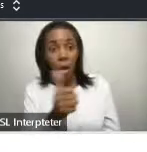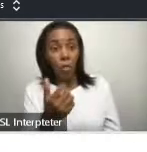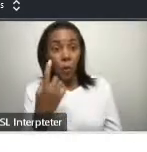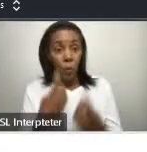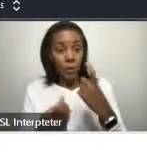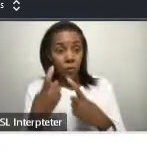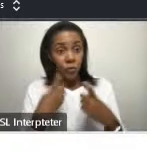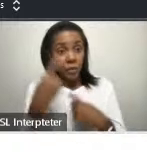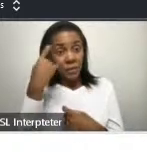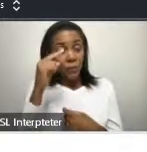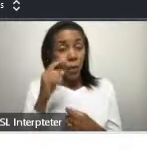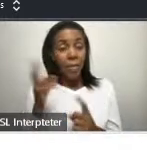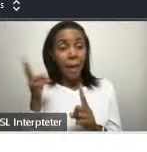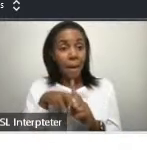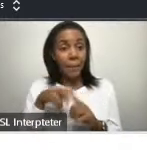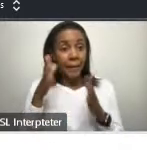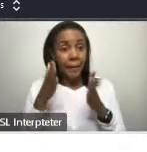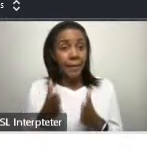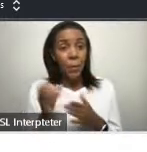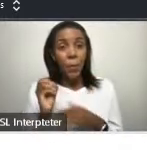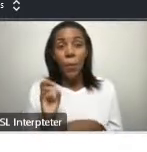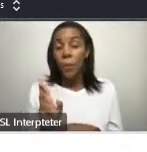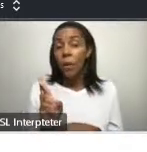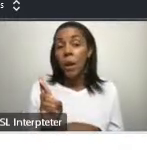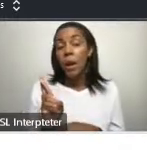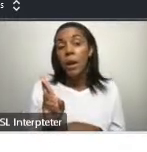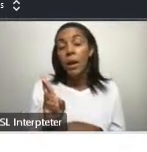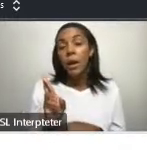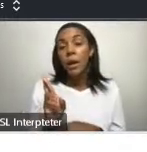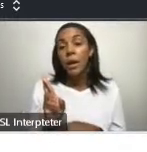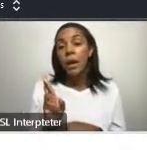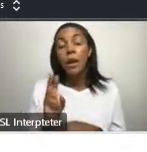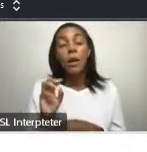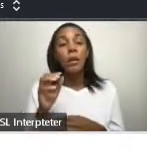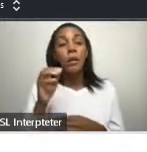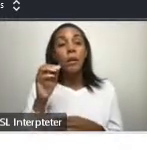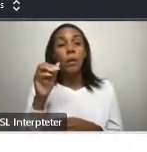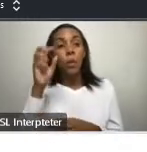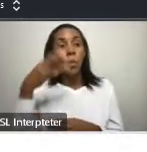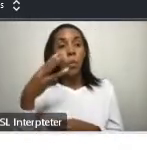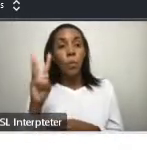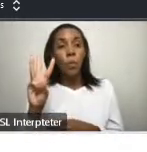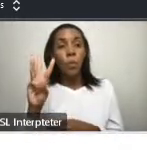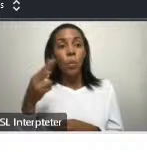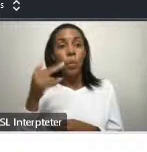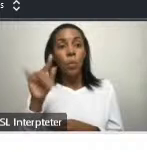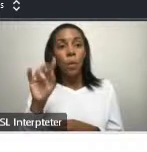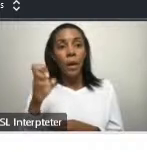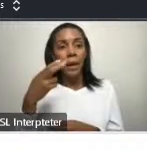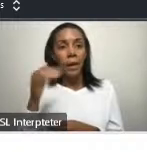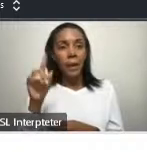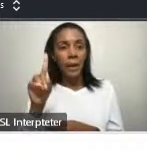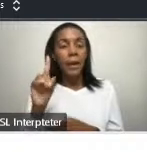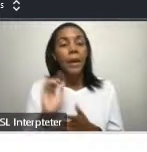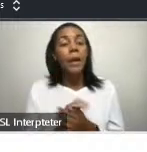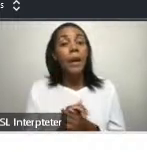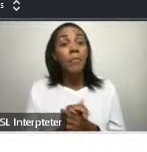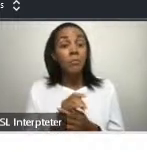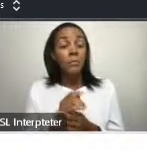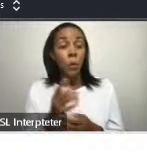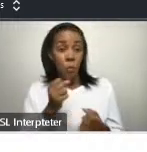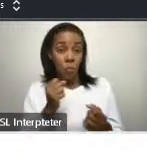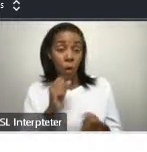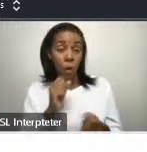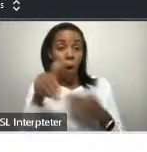for the applicant or Mr. Whitehead? All those in favor of item